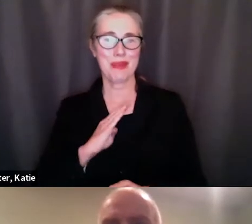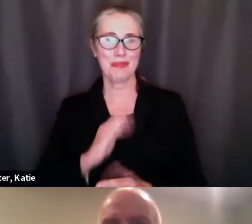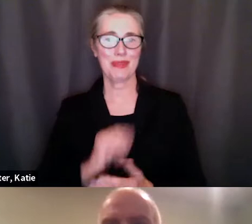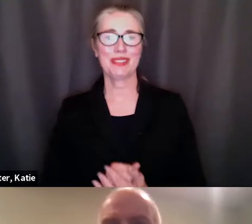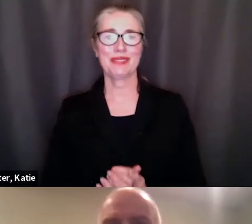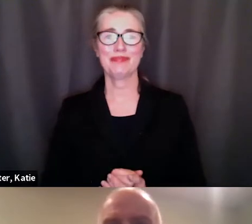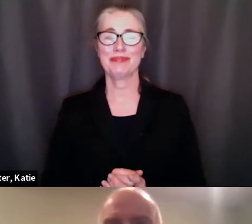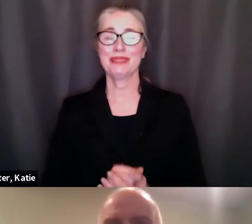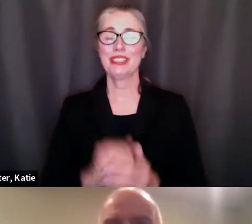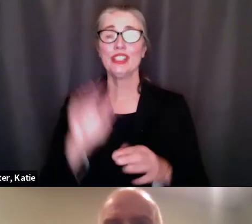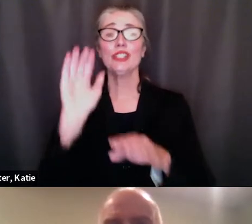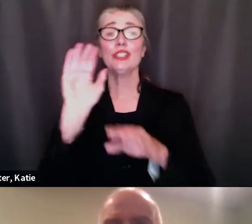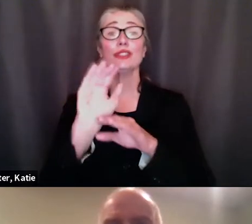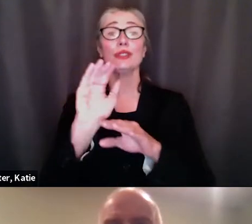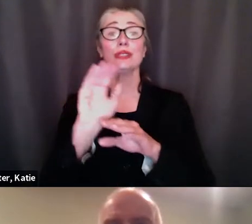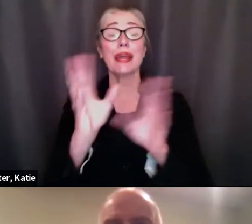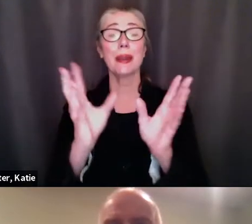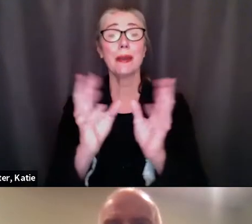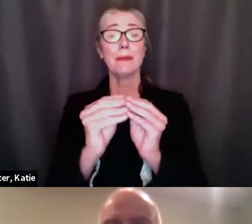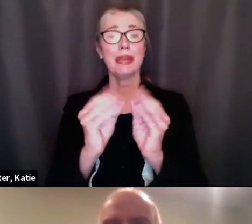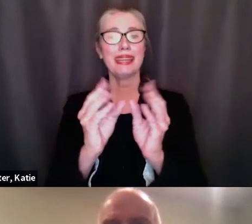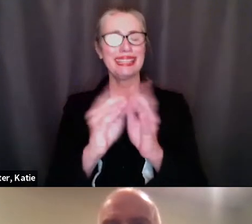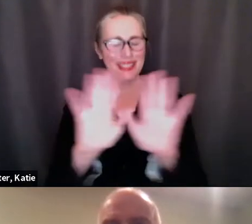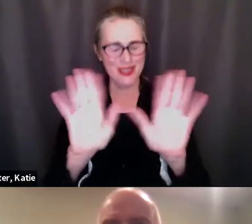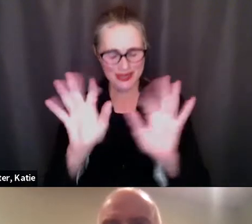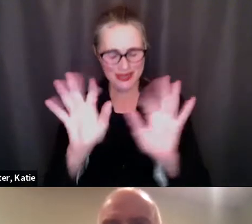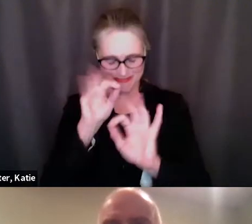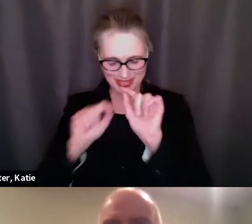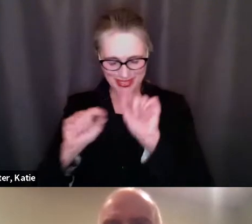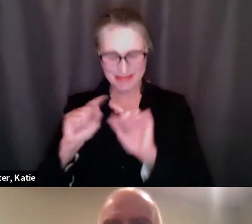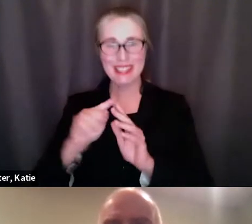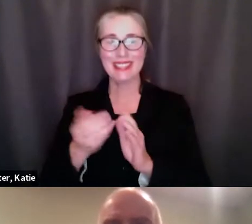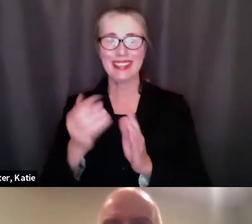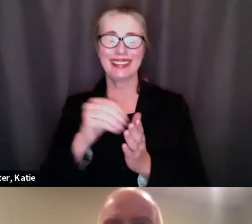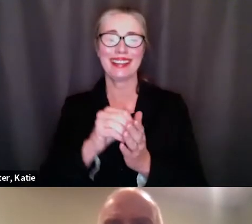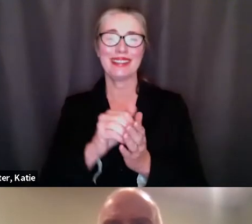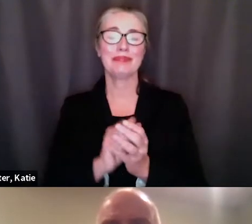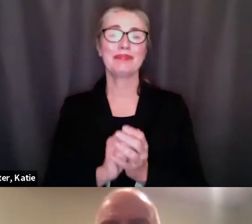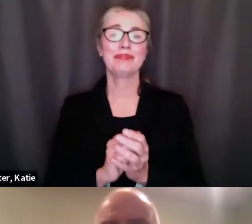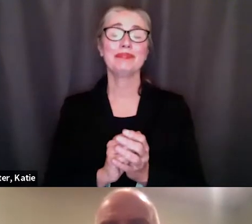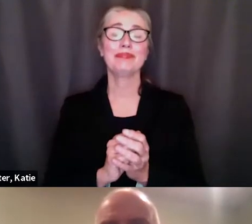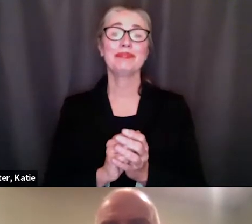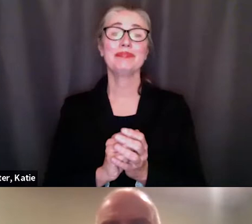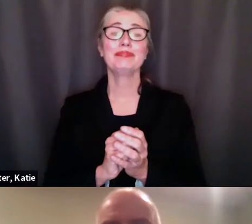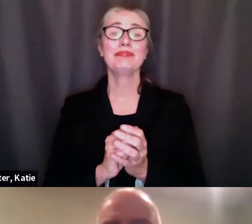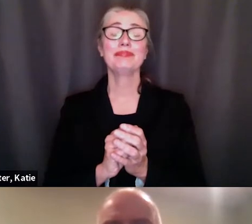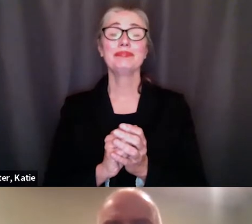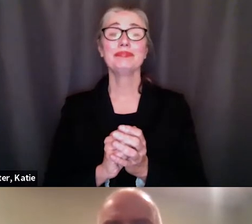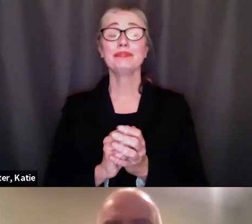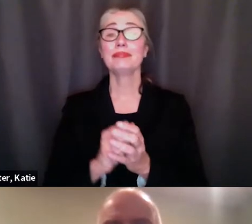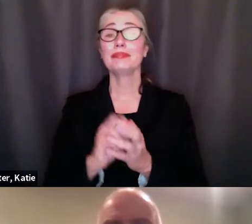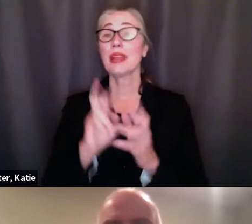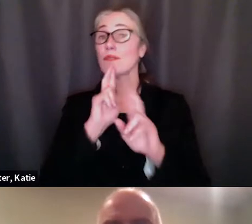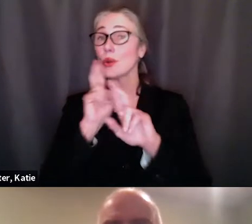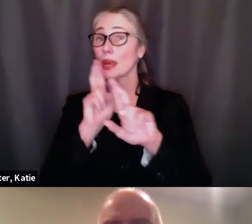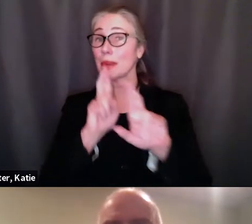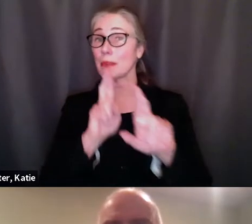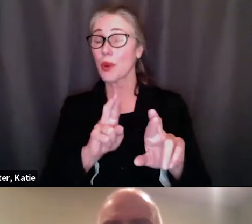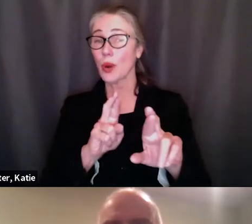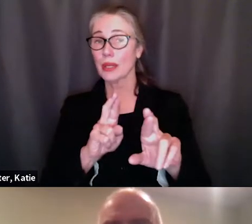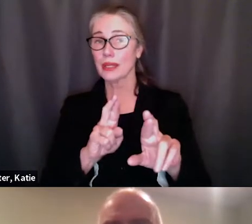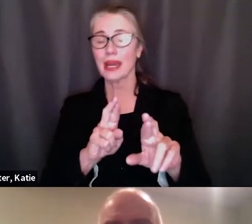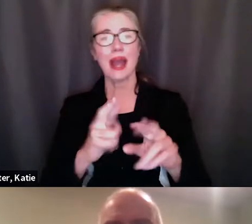for tonight's board uh meeting excuse me let me start again for tonight's superintendent's board report i only have two